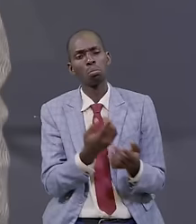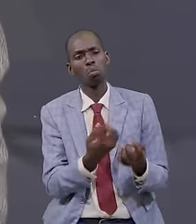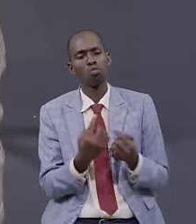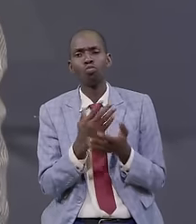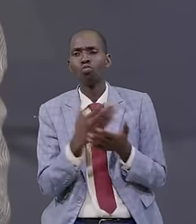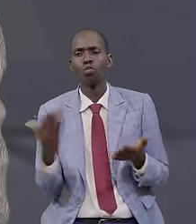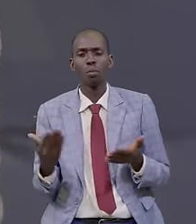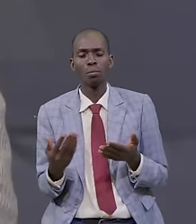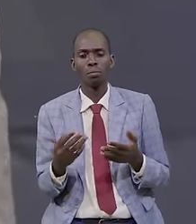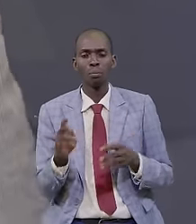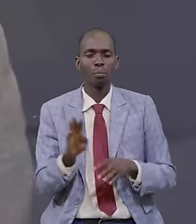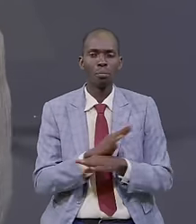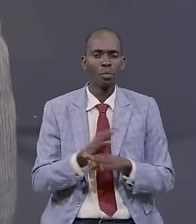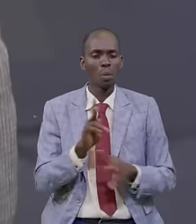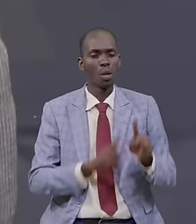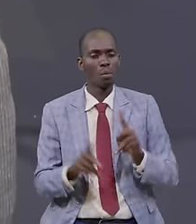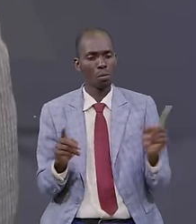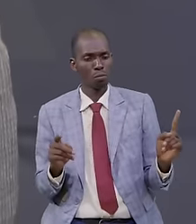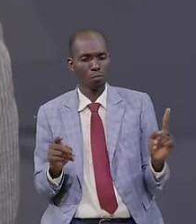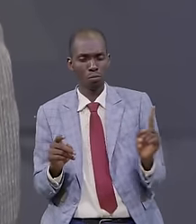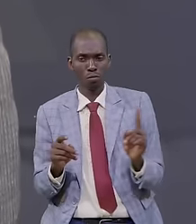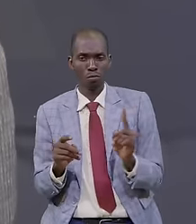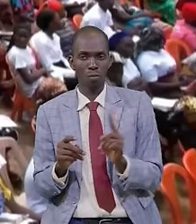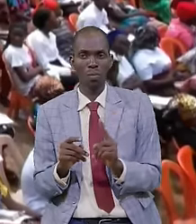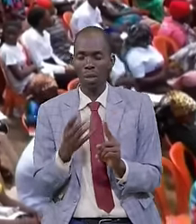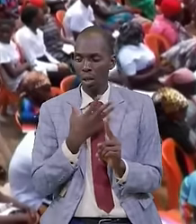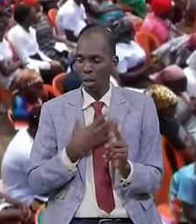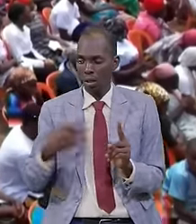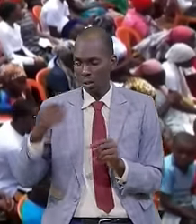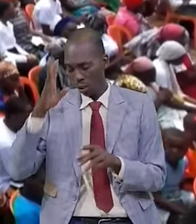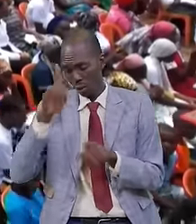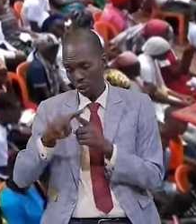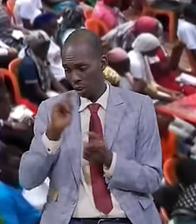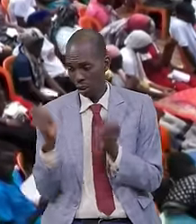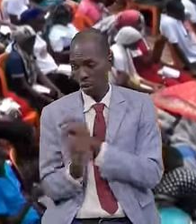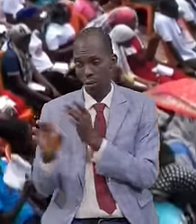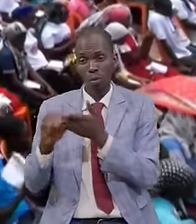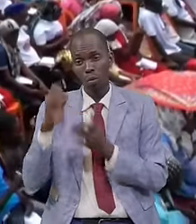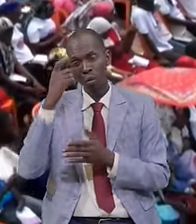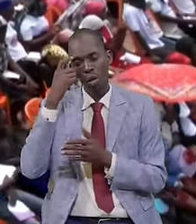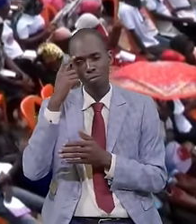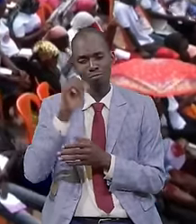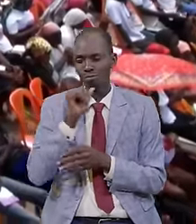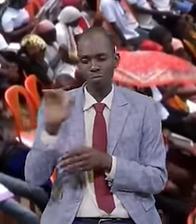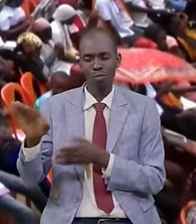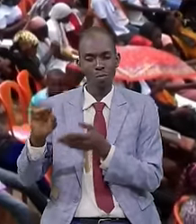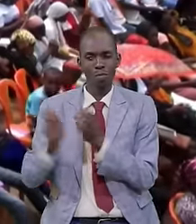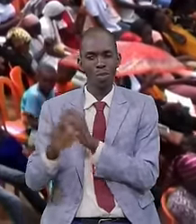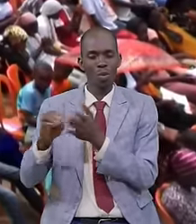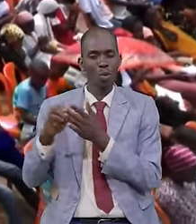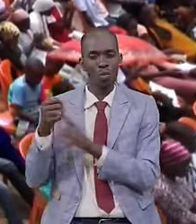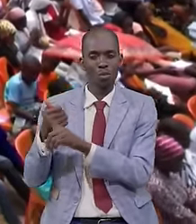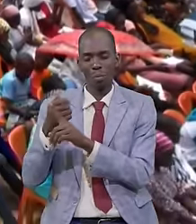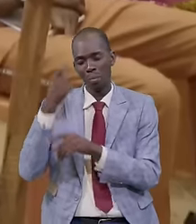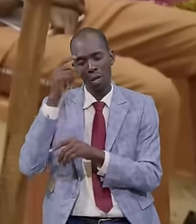mind. I said, God changed their mind. The Lord will change the mind of